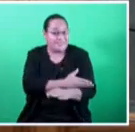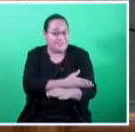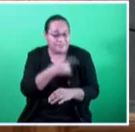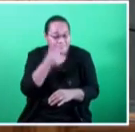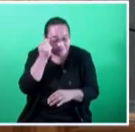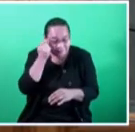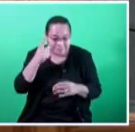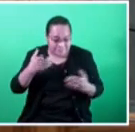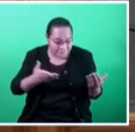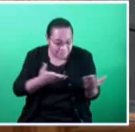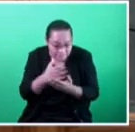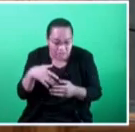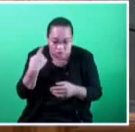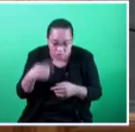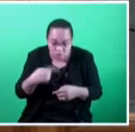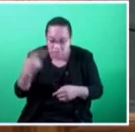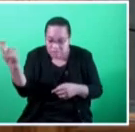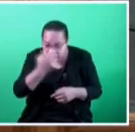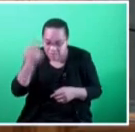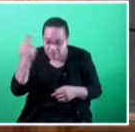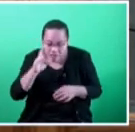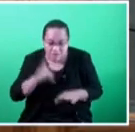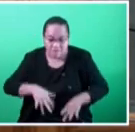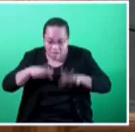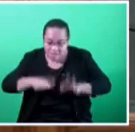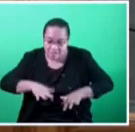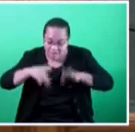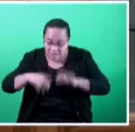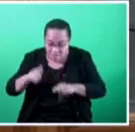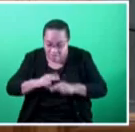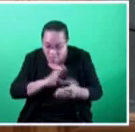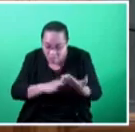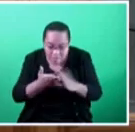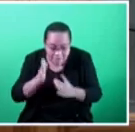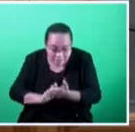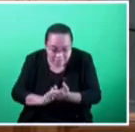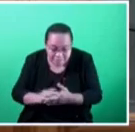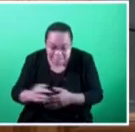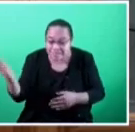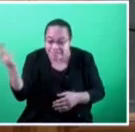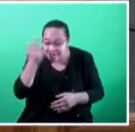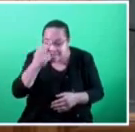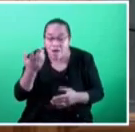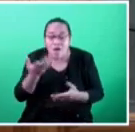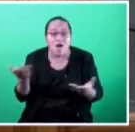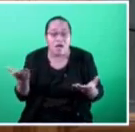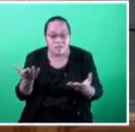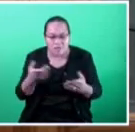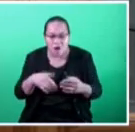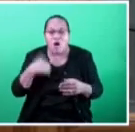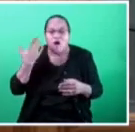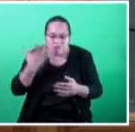recognizing the recurring threats that flooding poses to Fijian community, a threat that is projected to